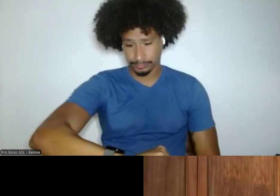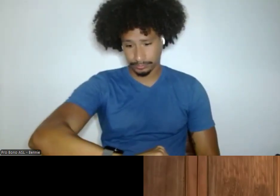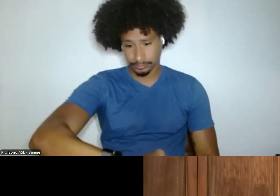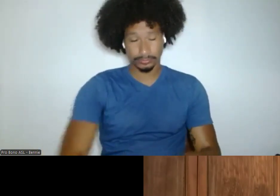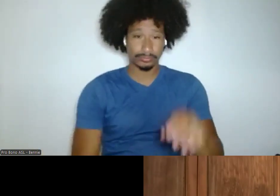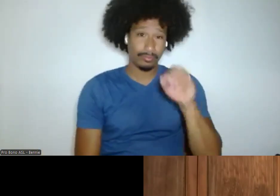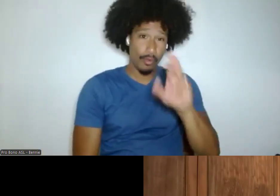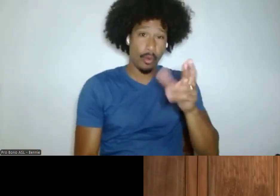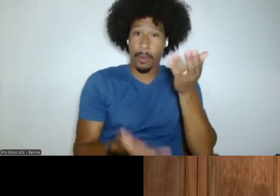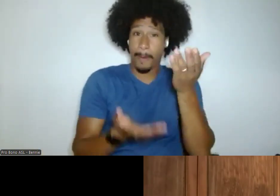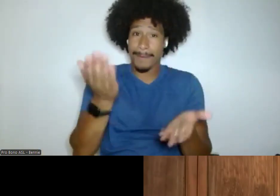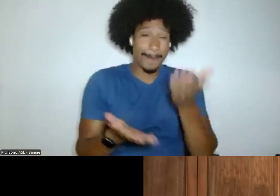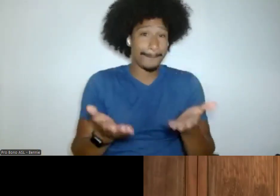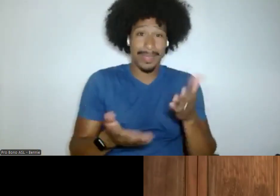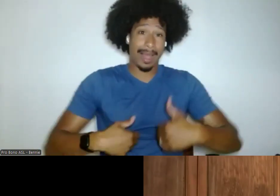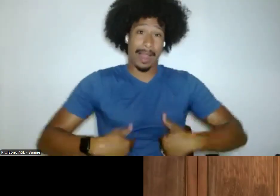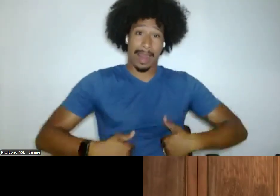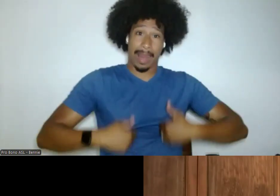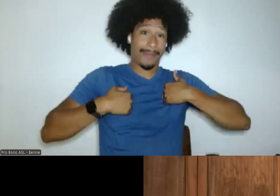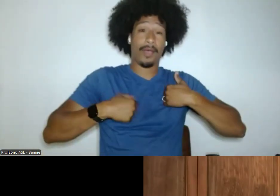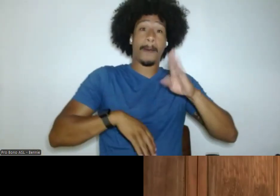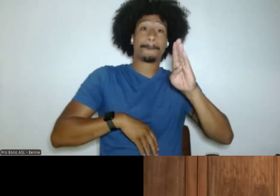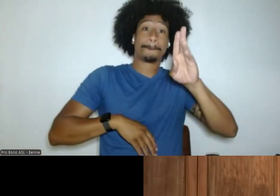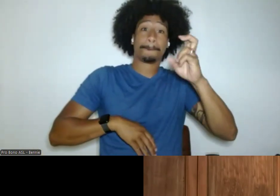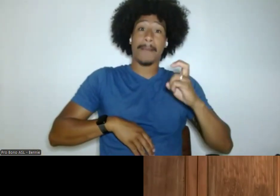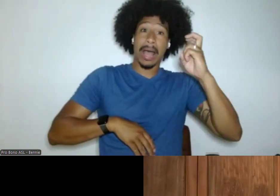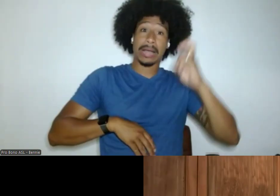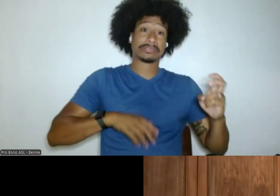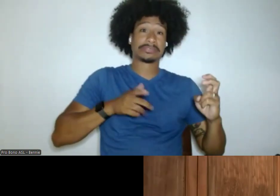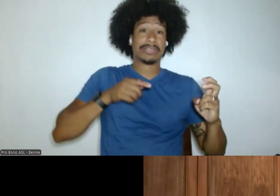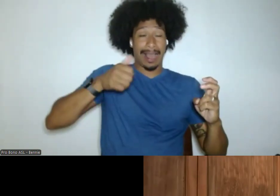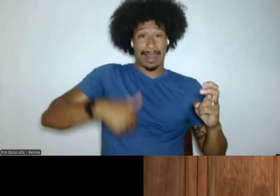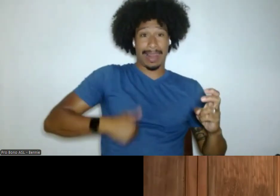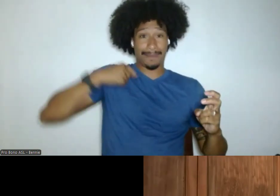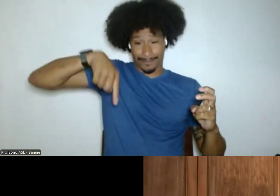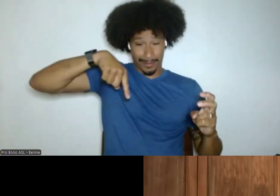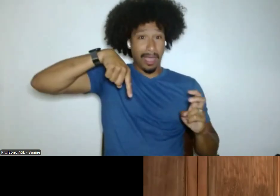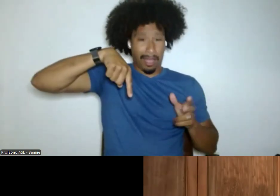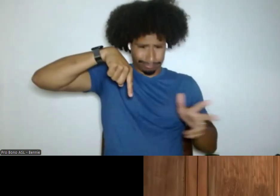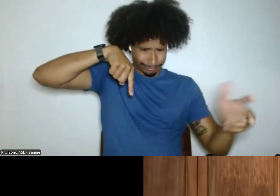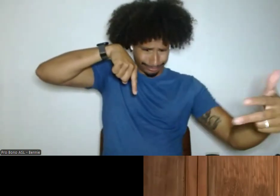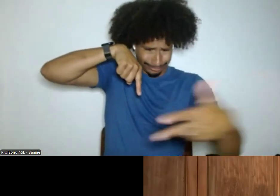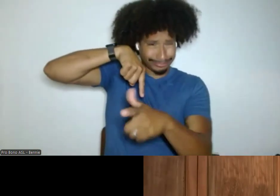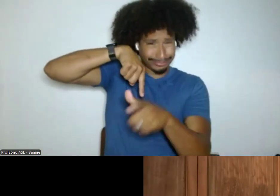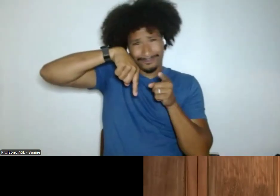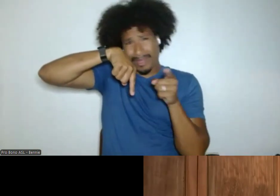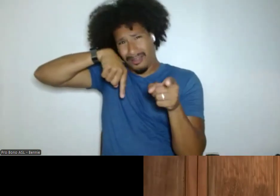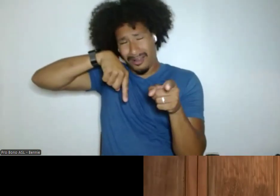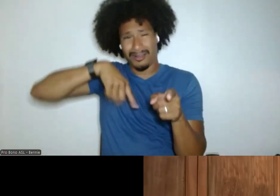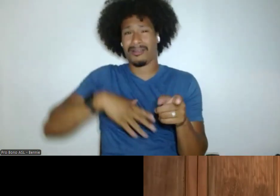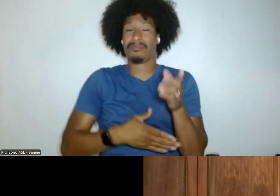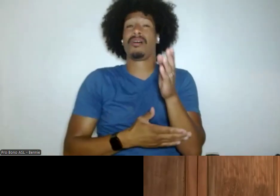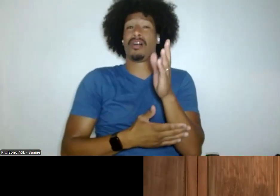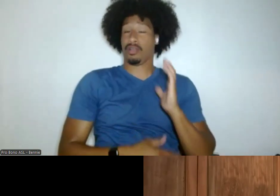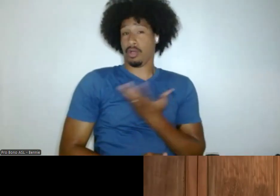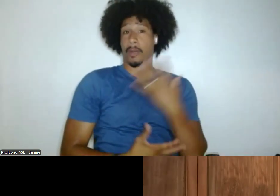on a bus route. It actually, one of the things that this grant lets us do is, pay for some of the things to get people in a place, if they